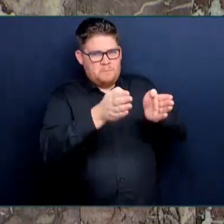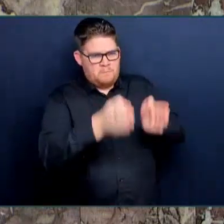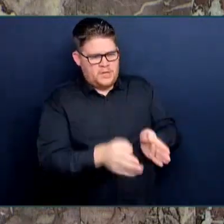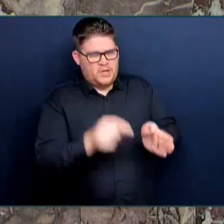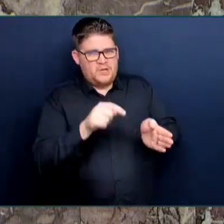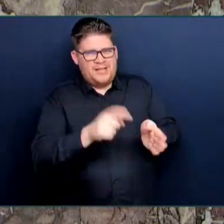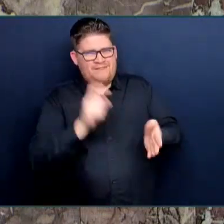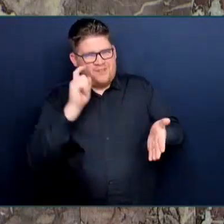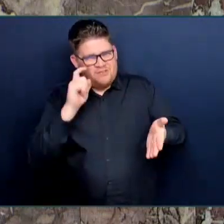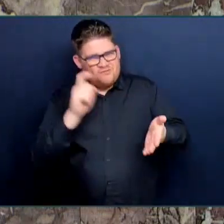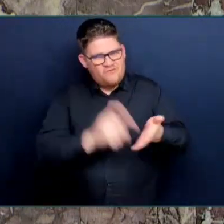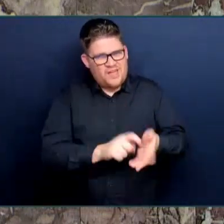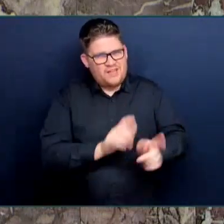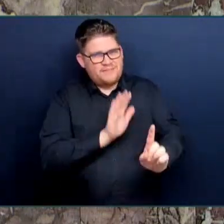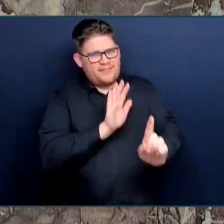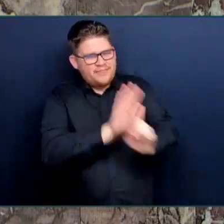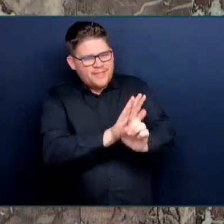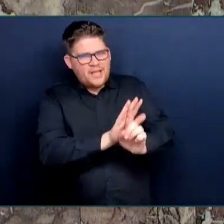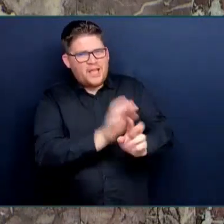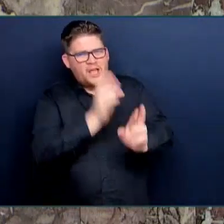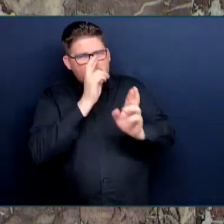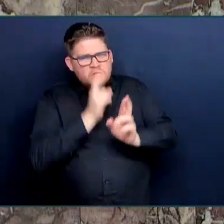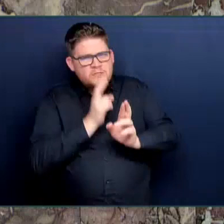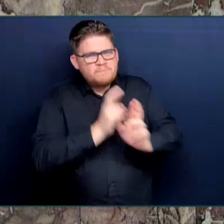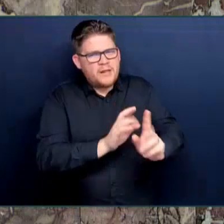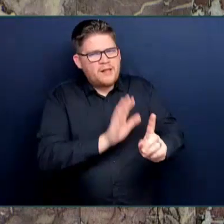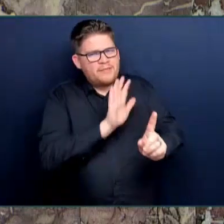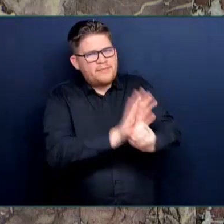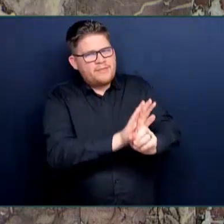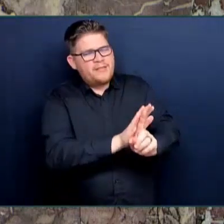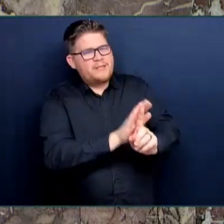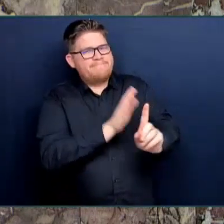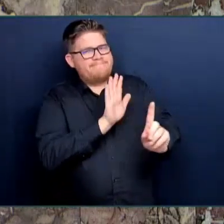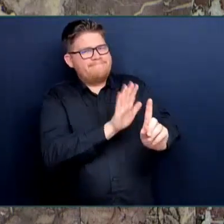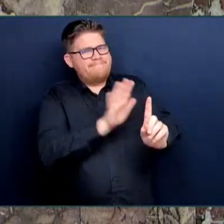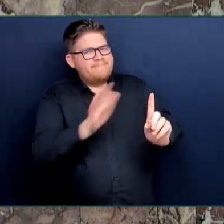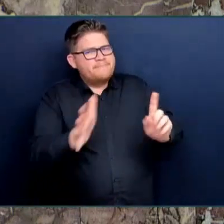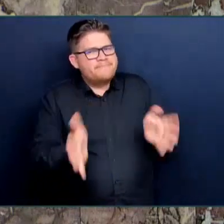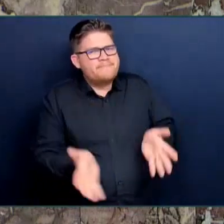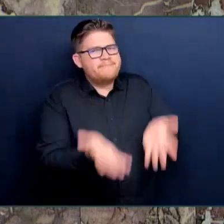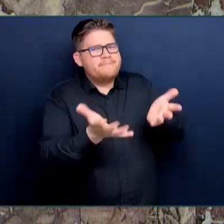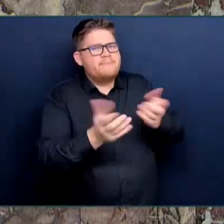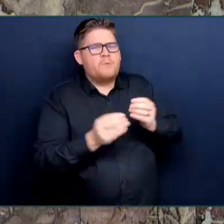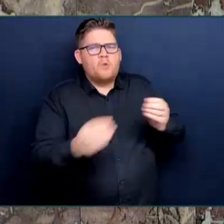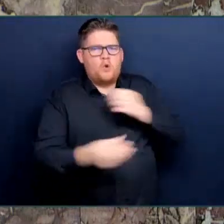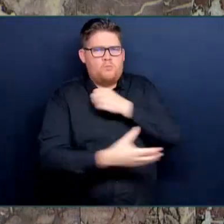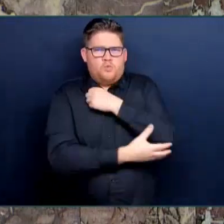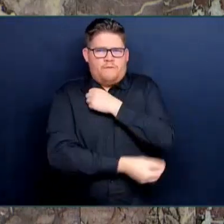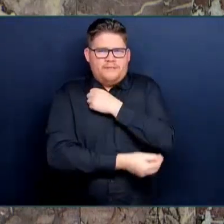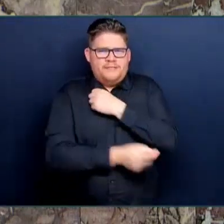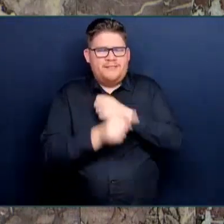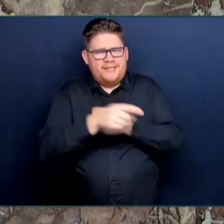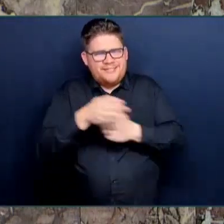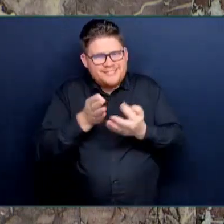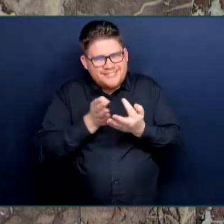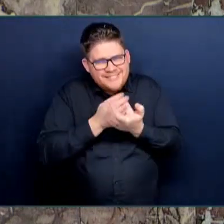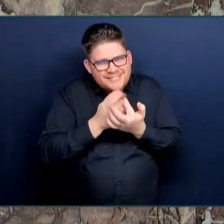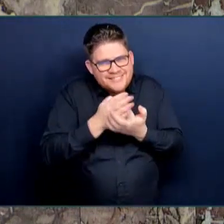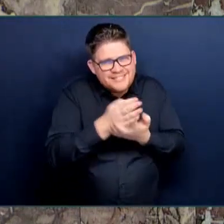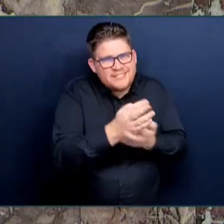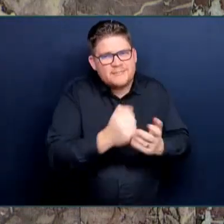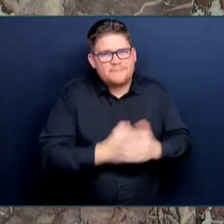poverty. Everybody deserves, and our government is committed to having each person have their very best